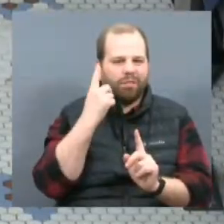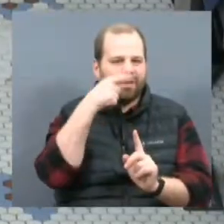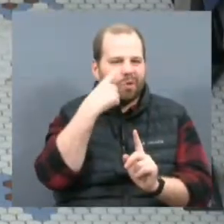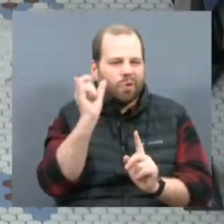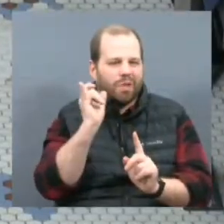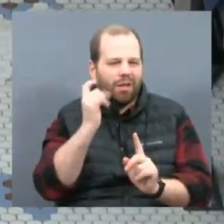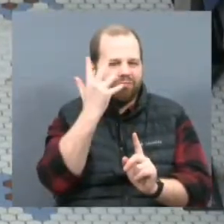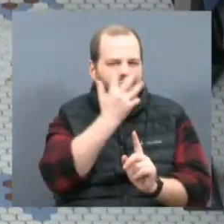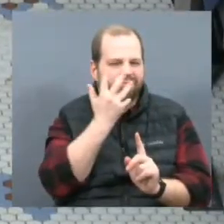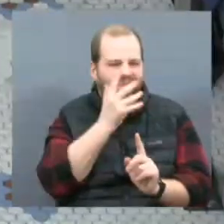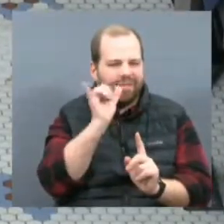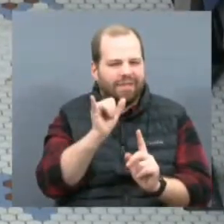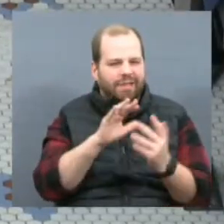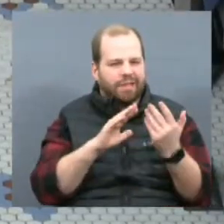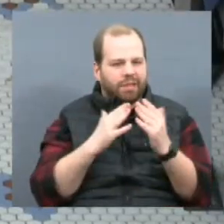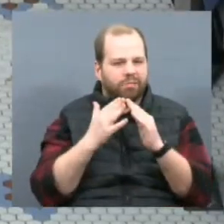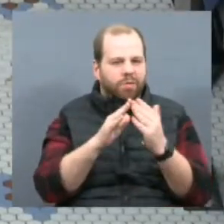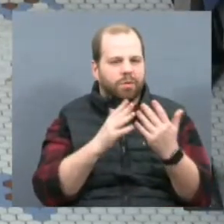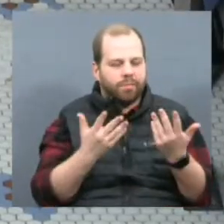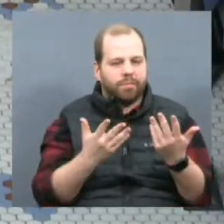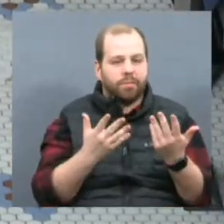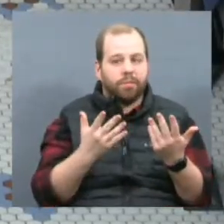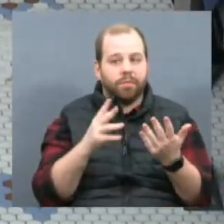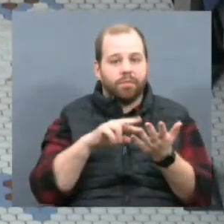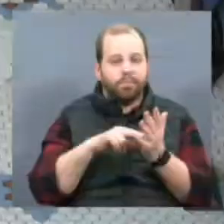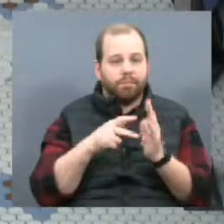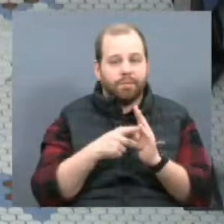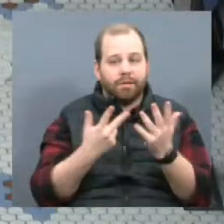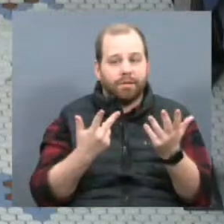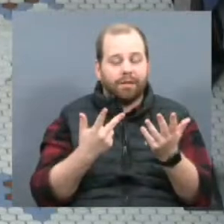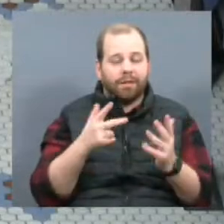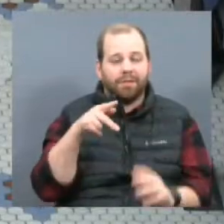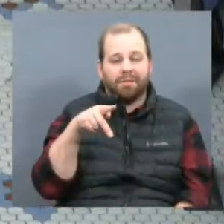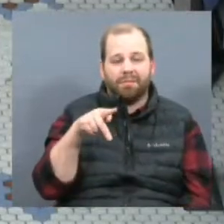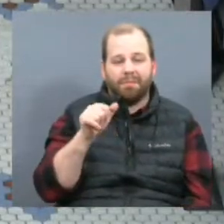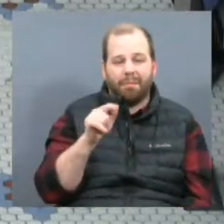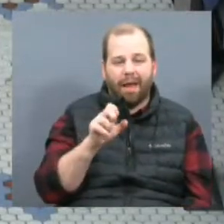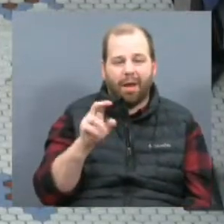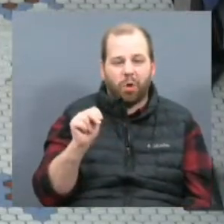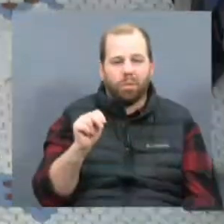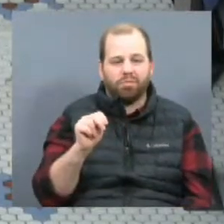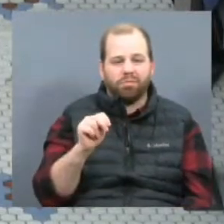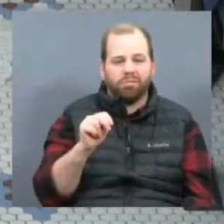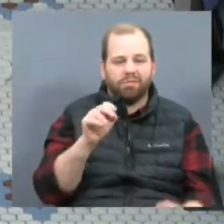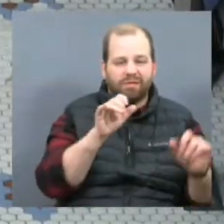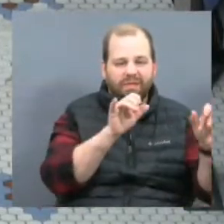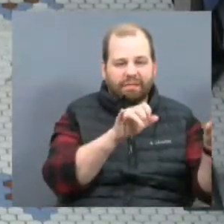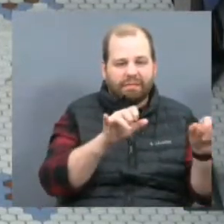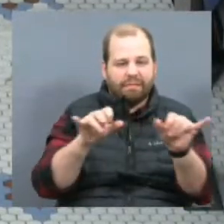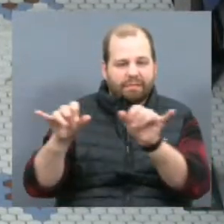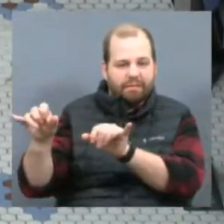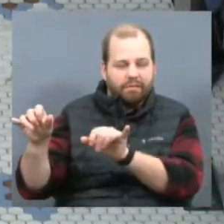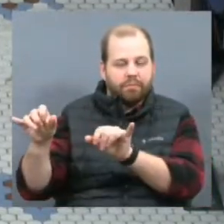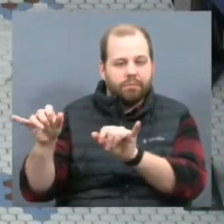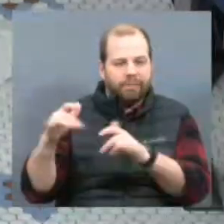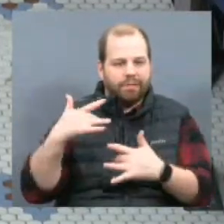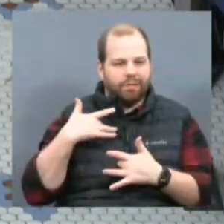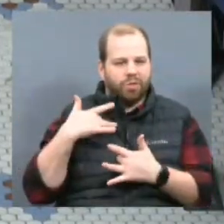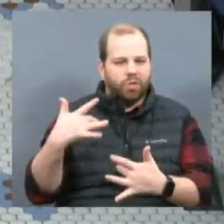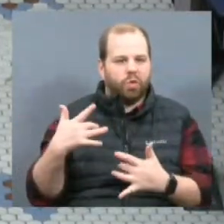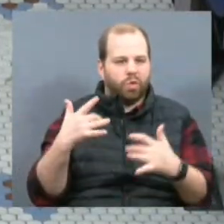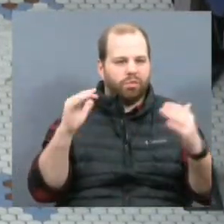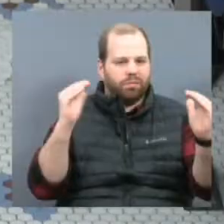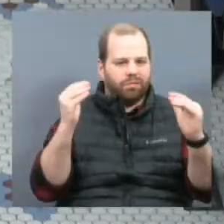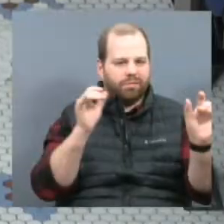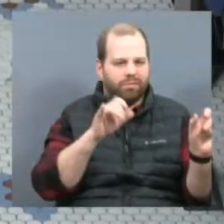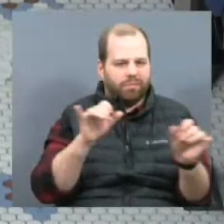characteristics. And in this case, we're talking about the pattern of the neighborhood. Traditional neighborhoods have these patterns, the scale of